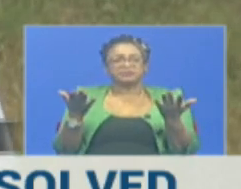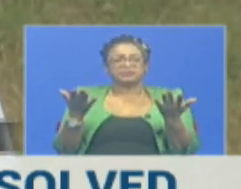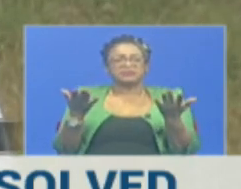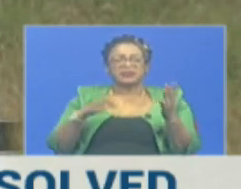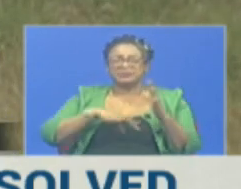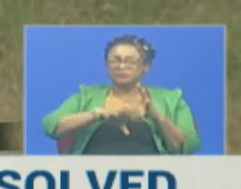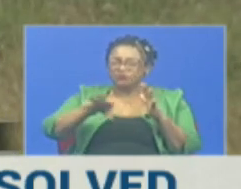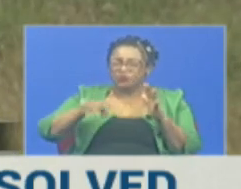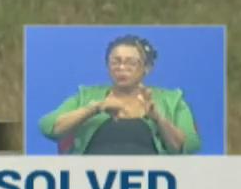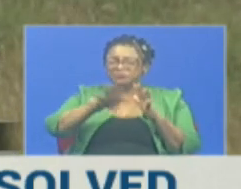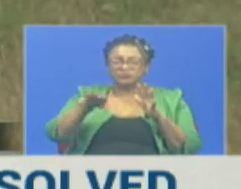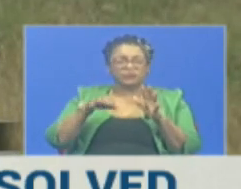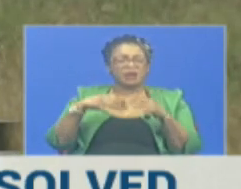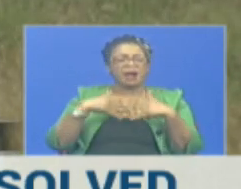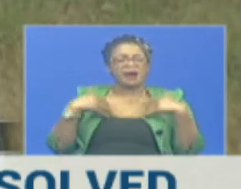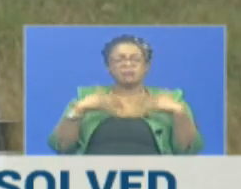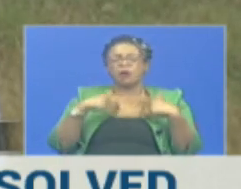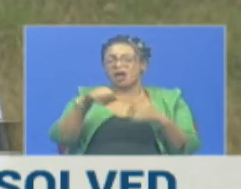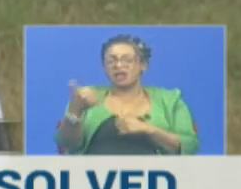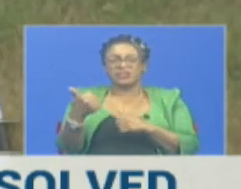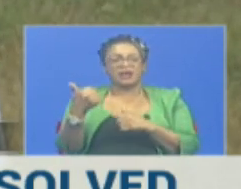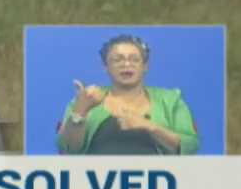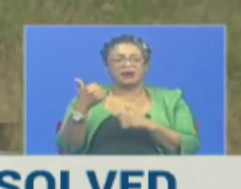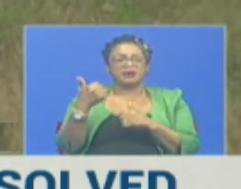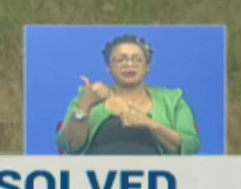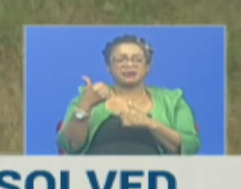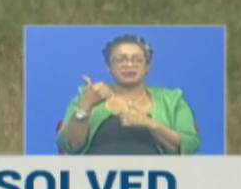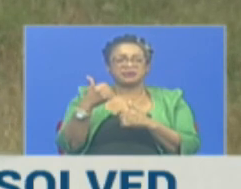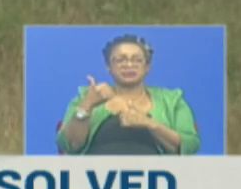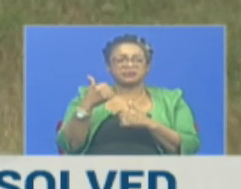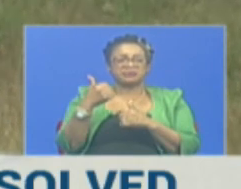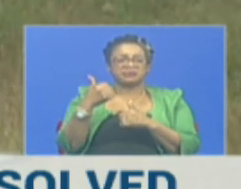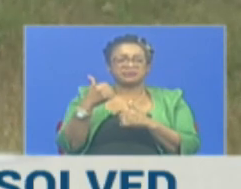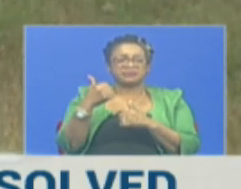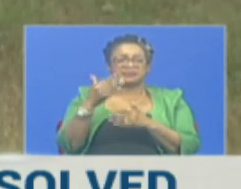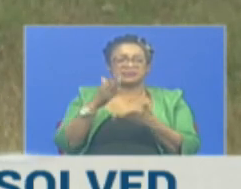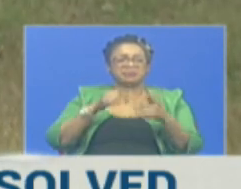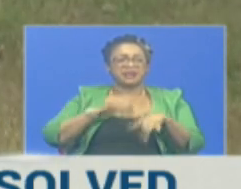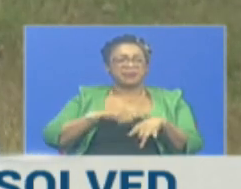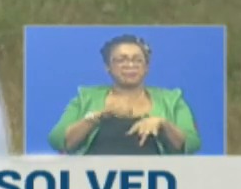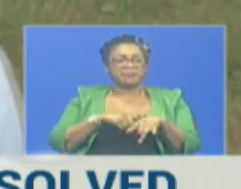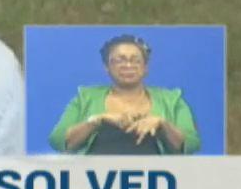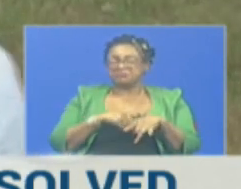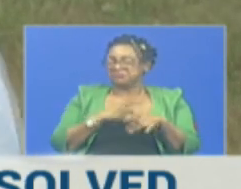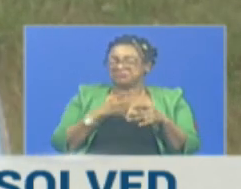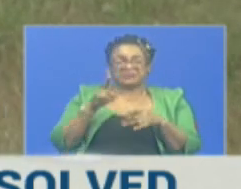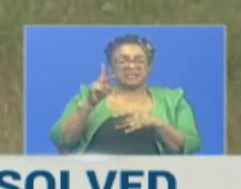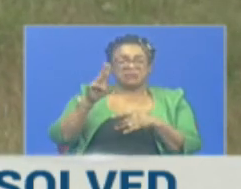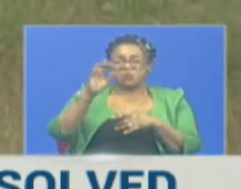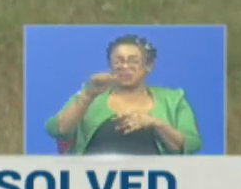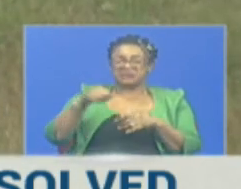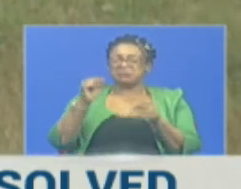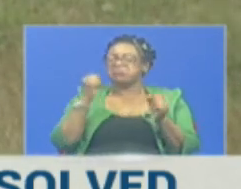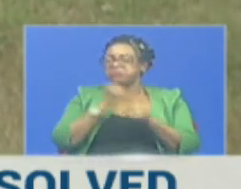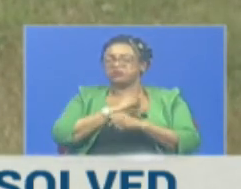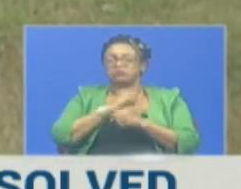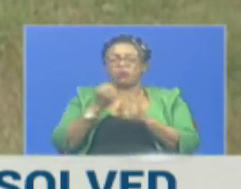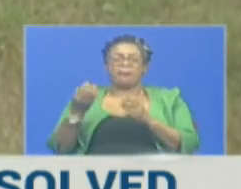wanyama, hata kwa saa zingine KWS hata kurefund ama ile